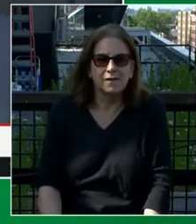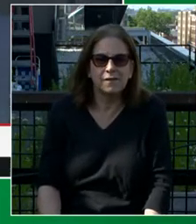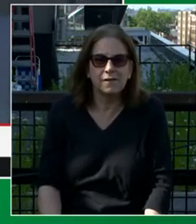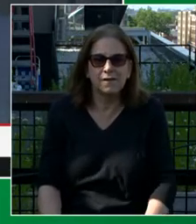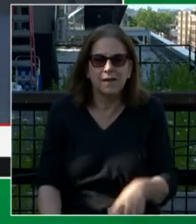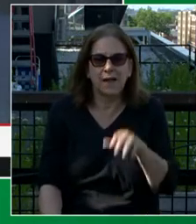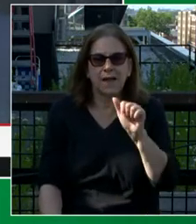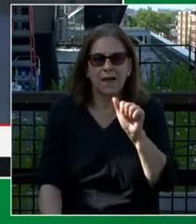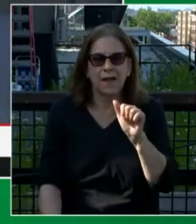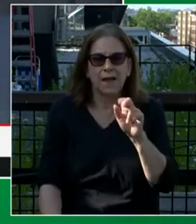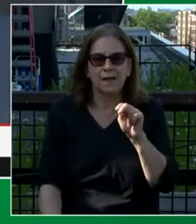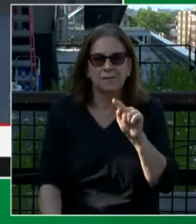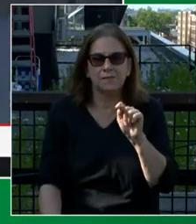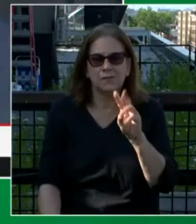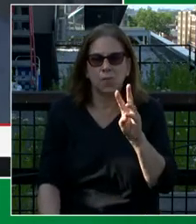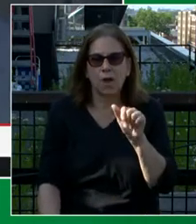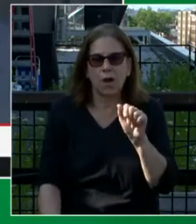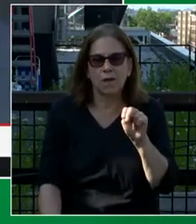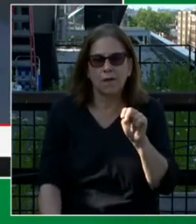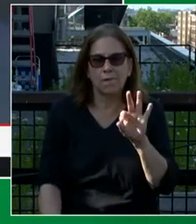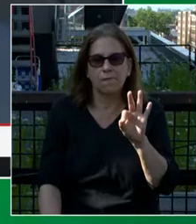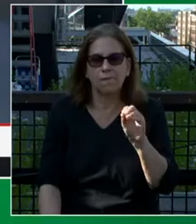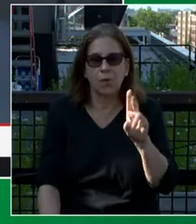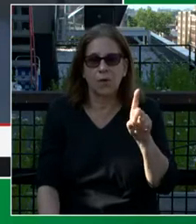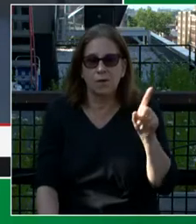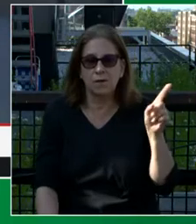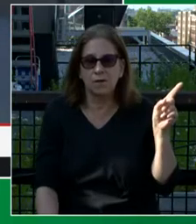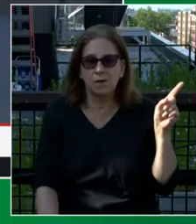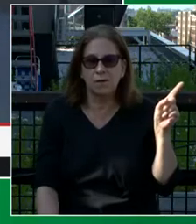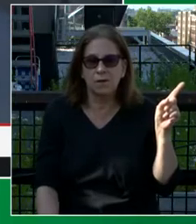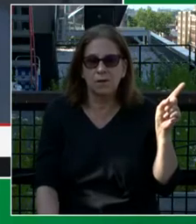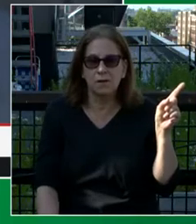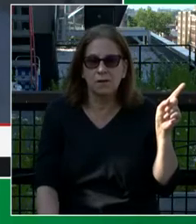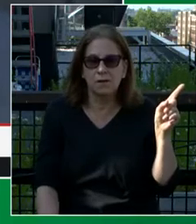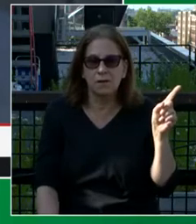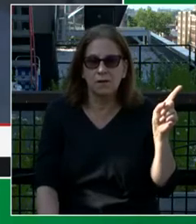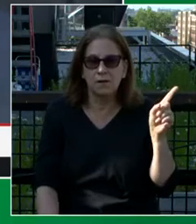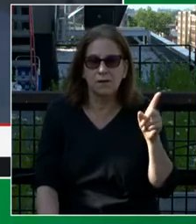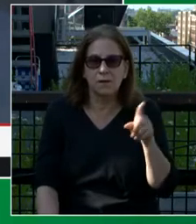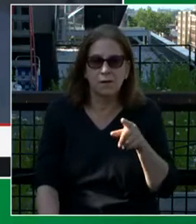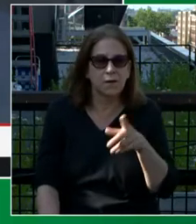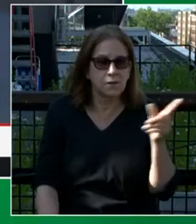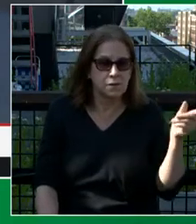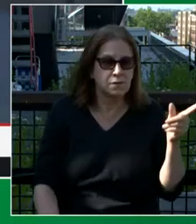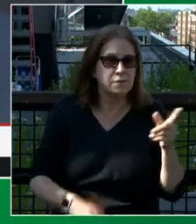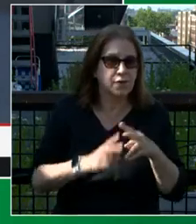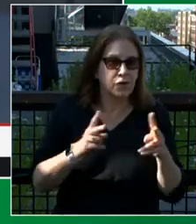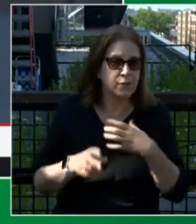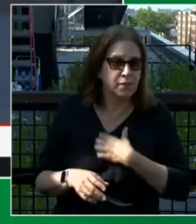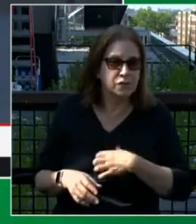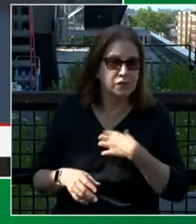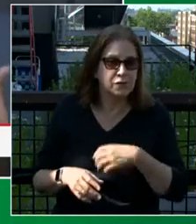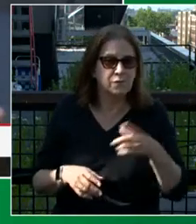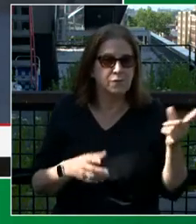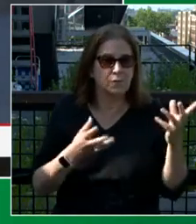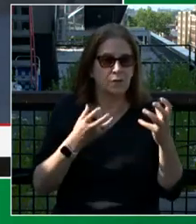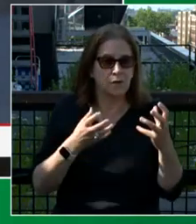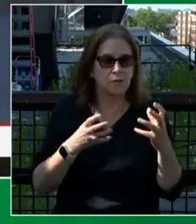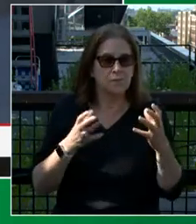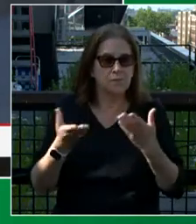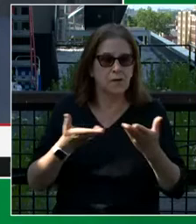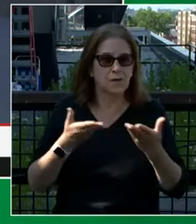about this, and he and I have talked a lot about certifications. My view is similar to his. It goes